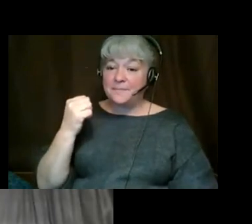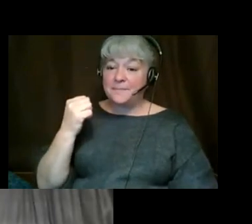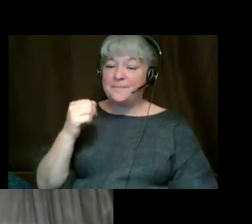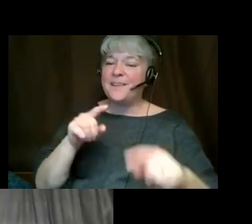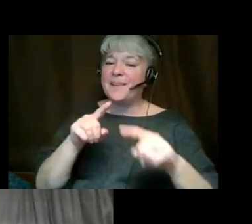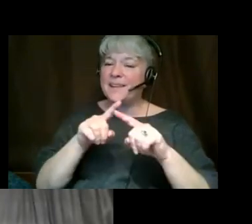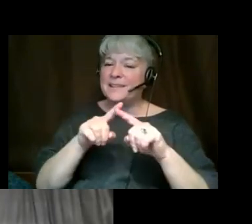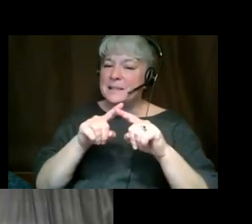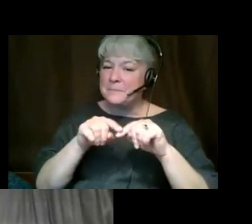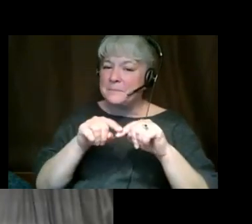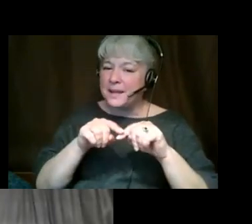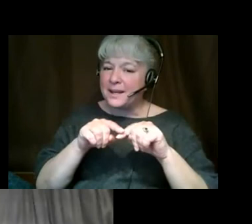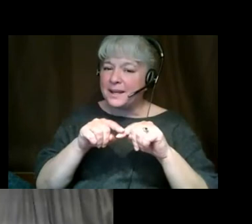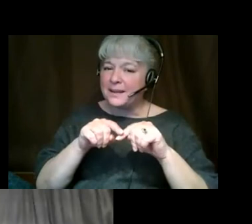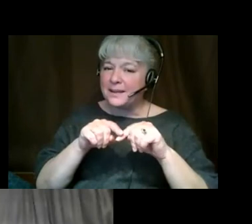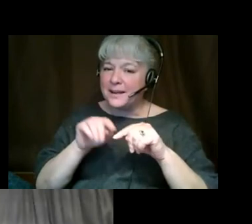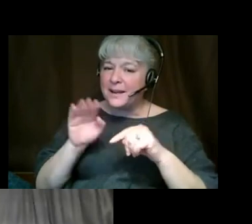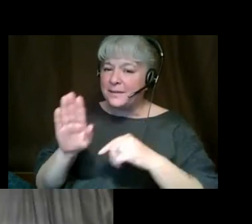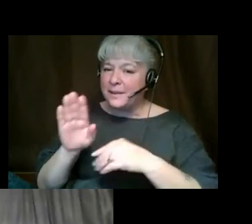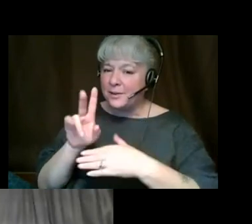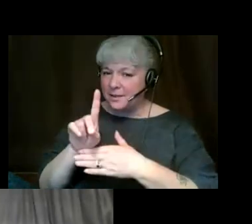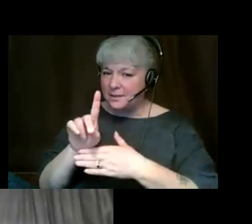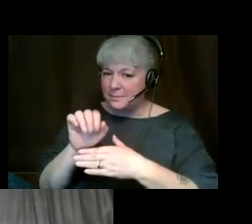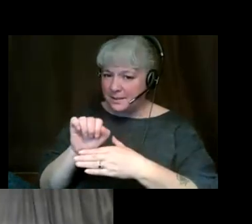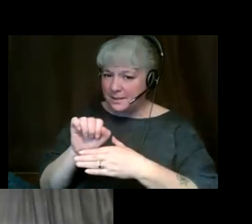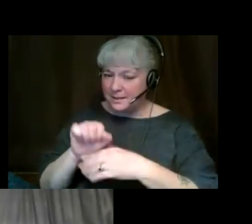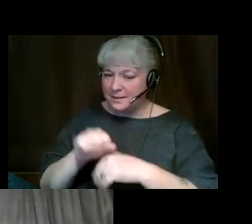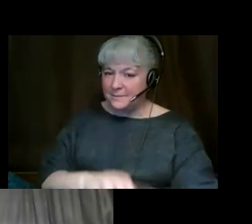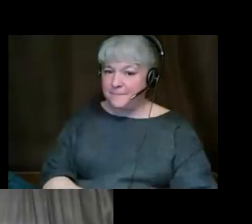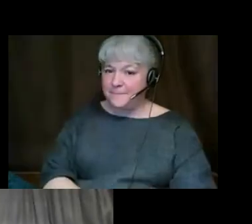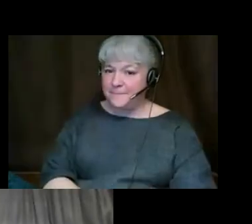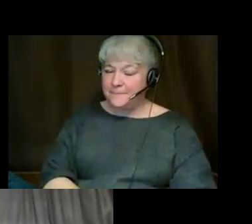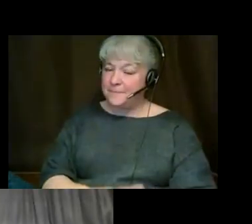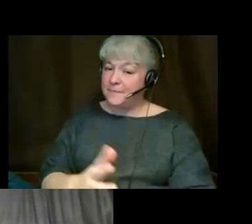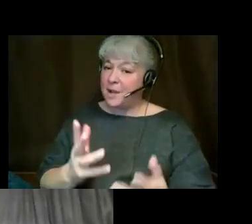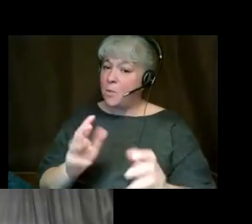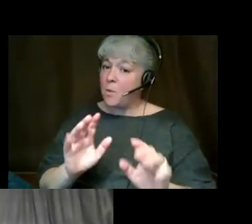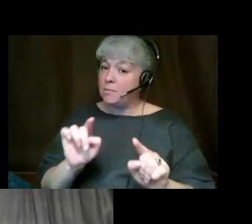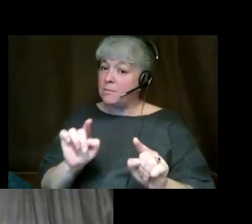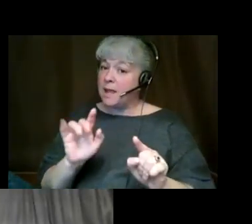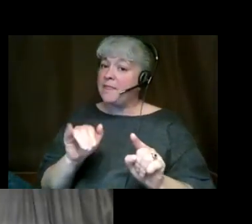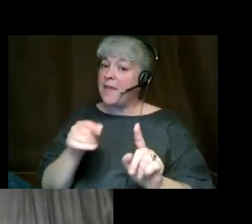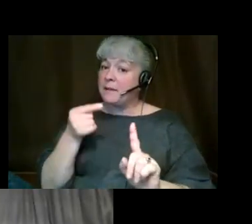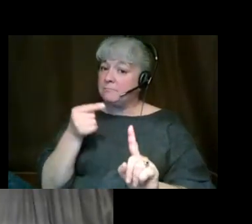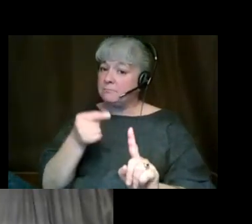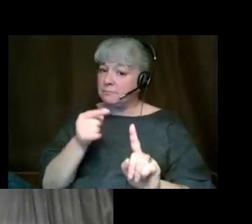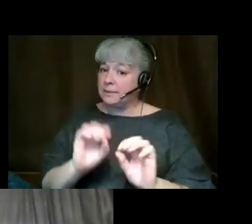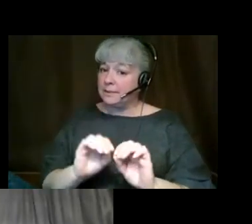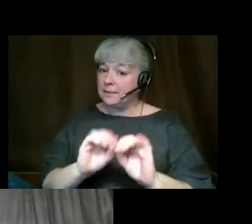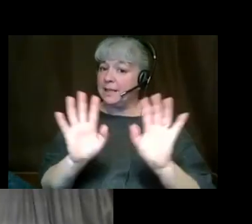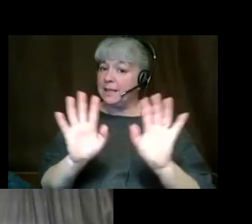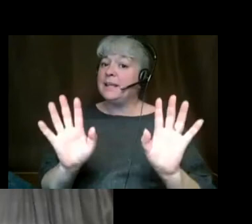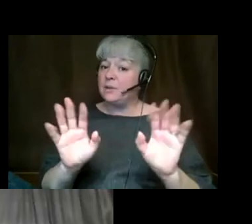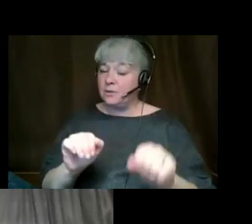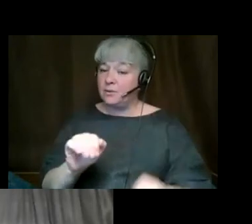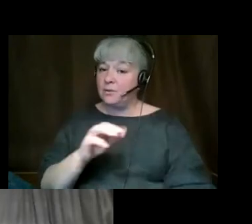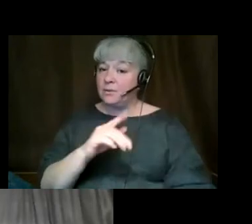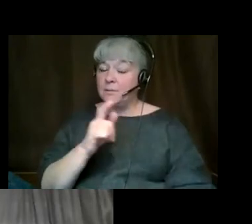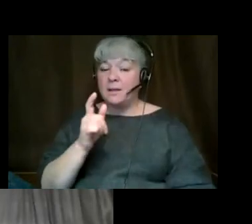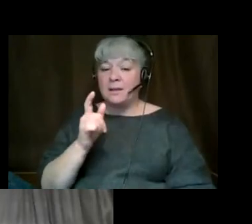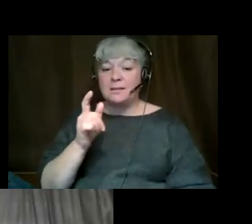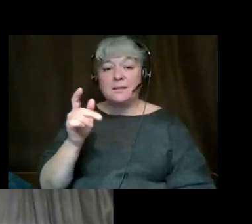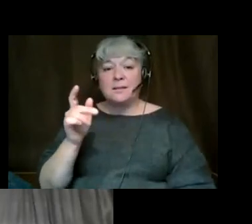depending on the disability, I want to be clear about that. Because people